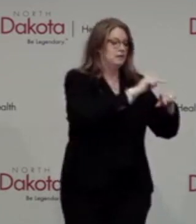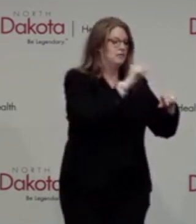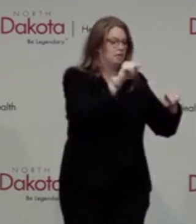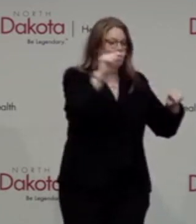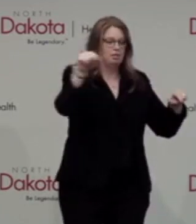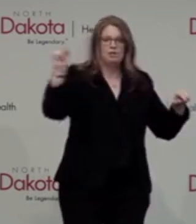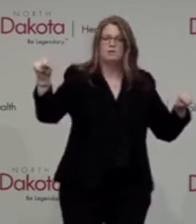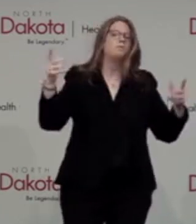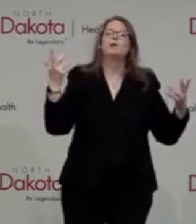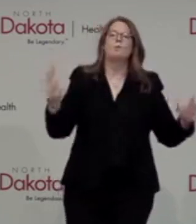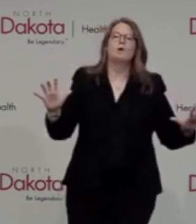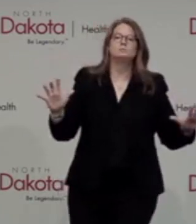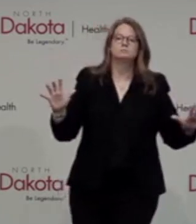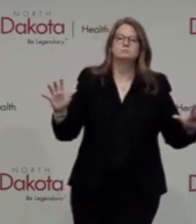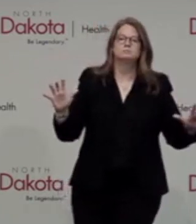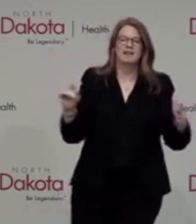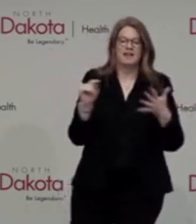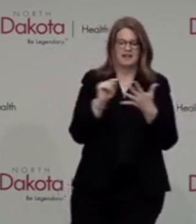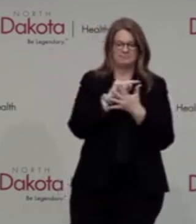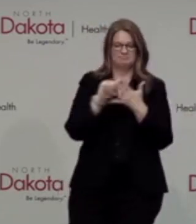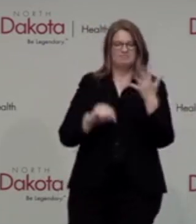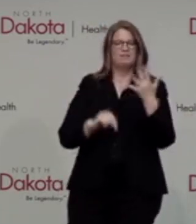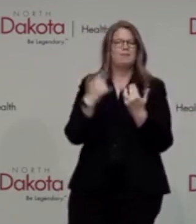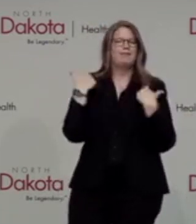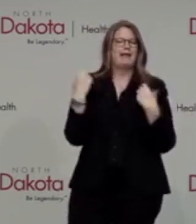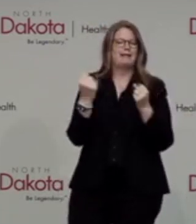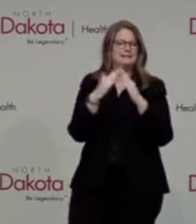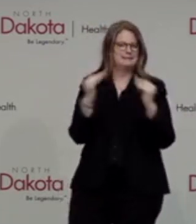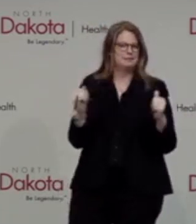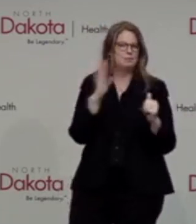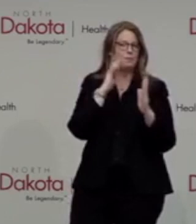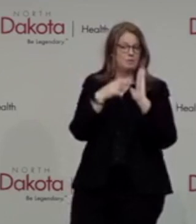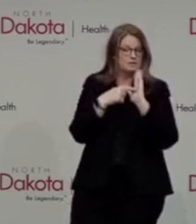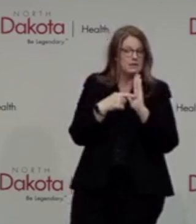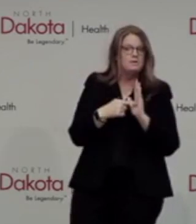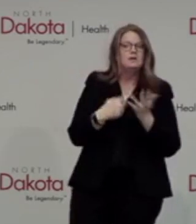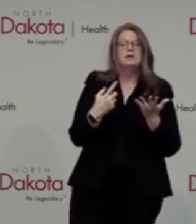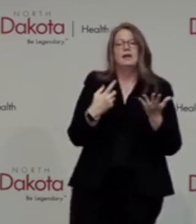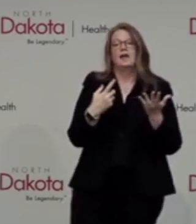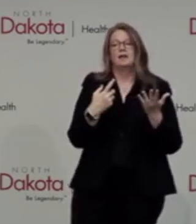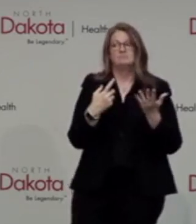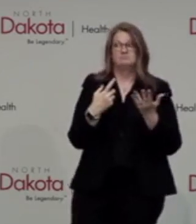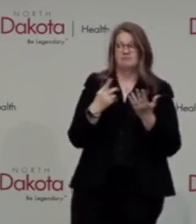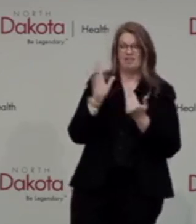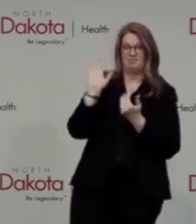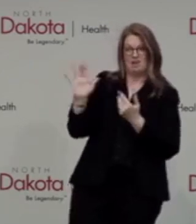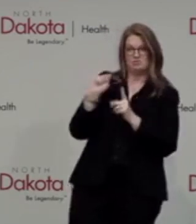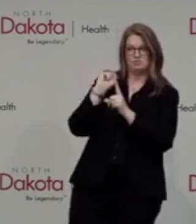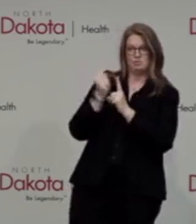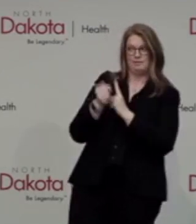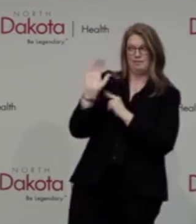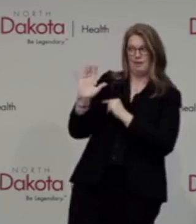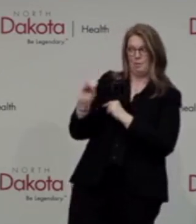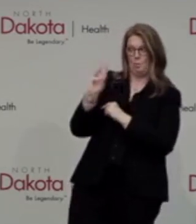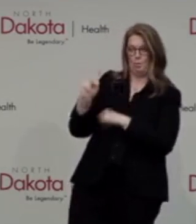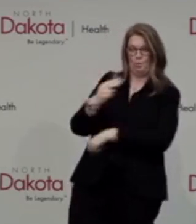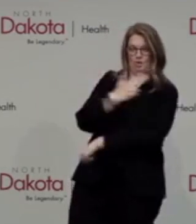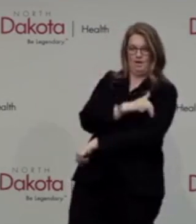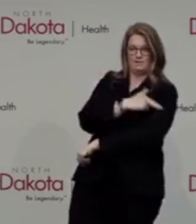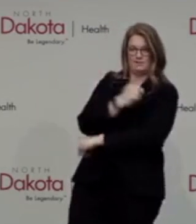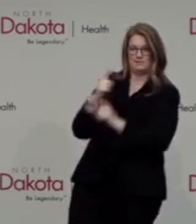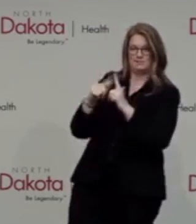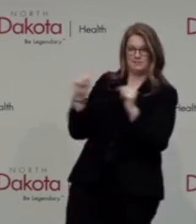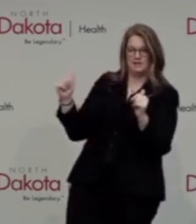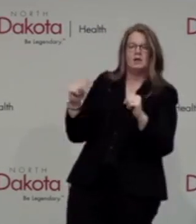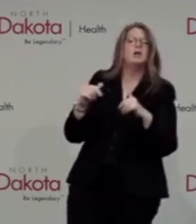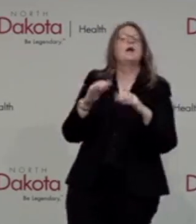health system. They're going to all be speaking firsthand about what they're seeing and what we as citizens can do to ease the pressure on North